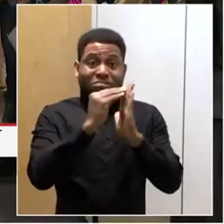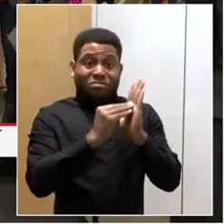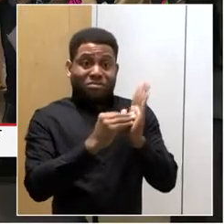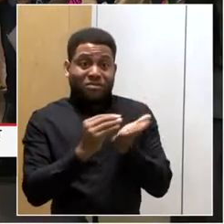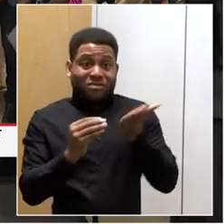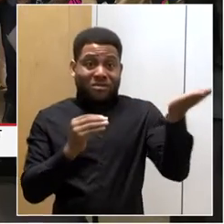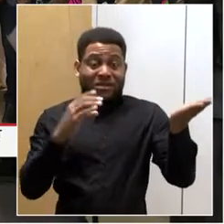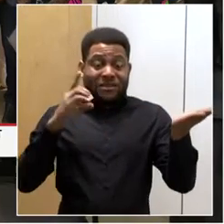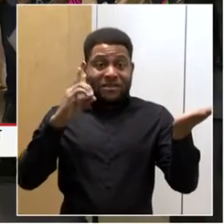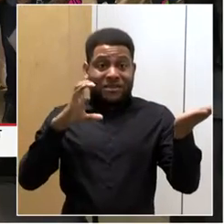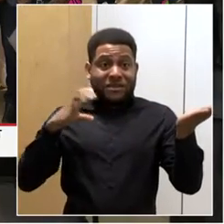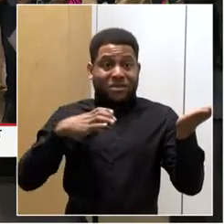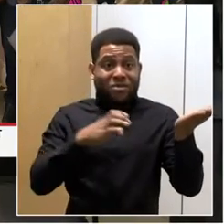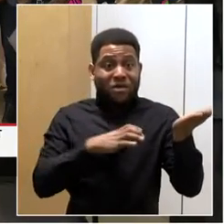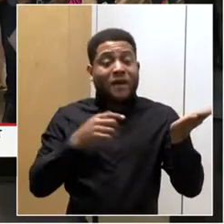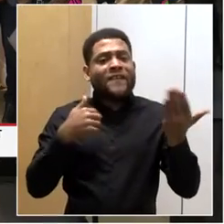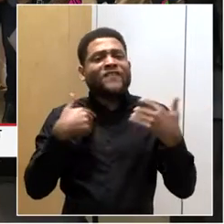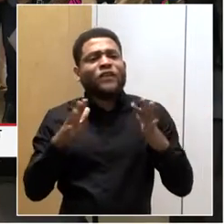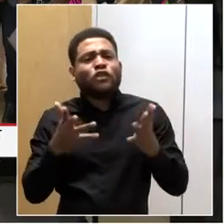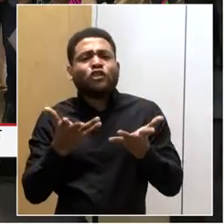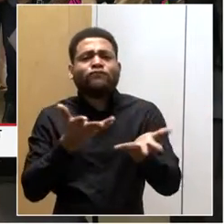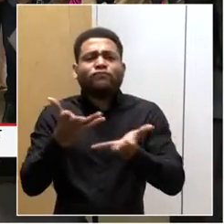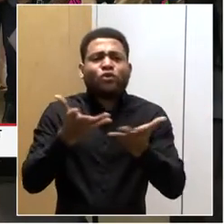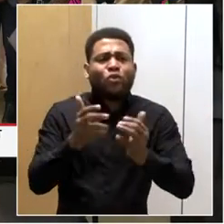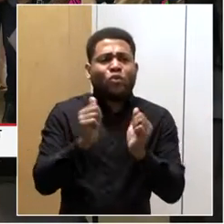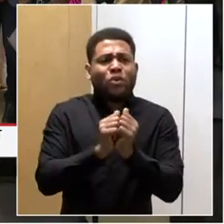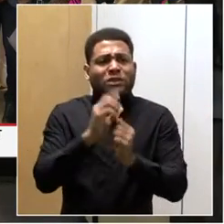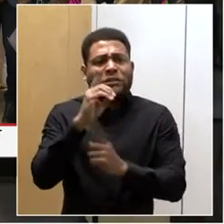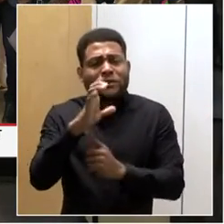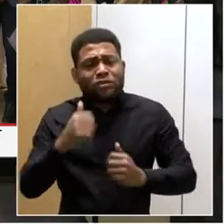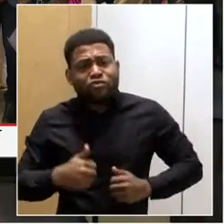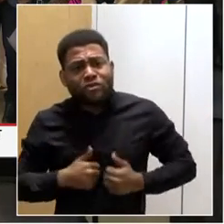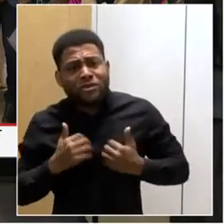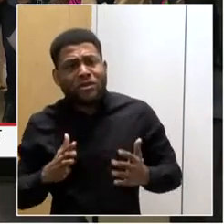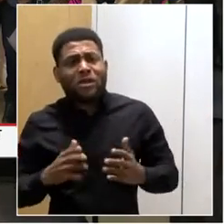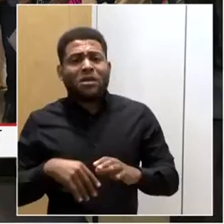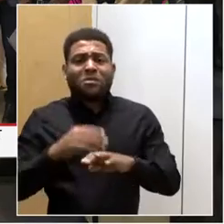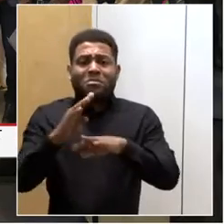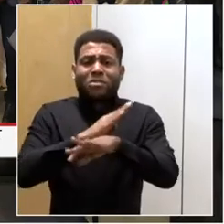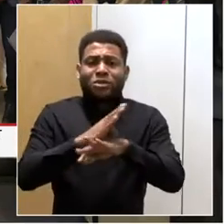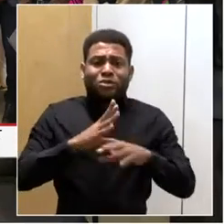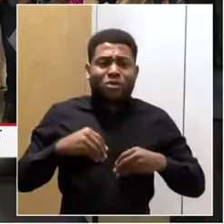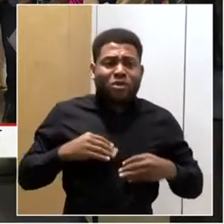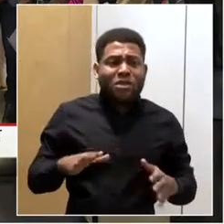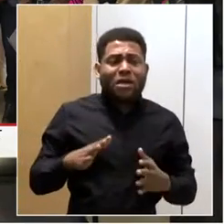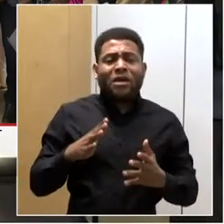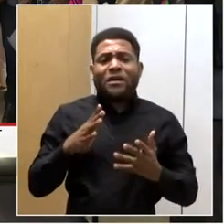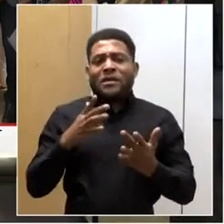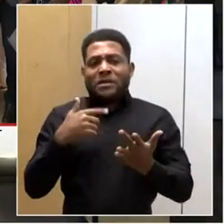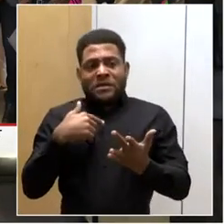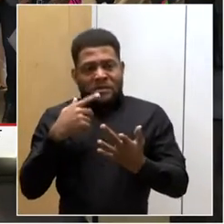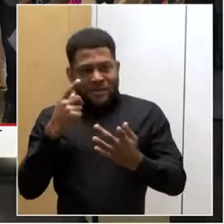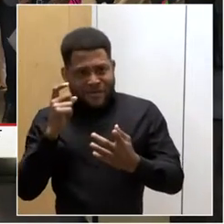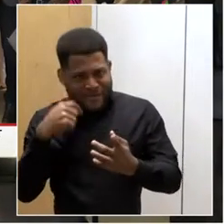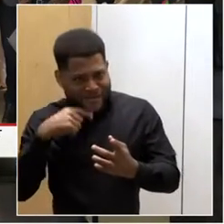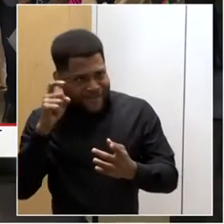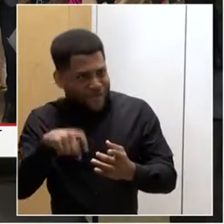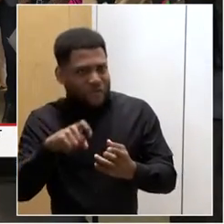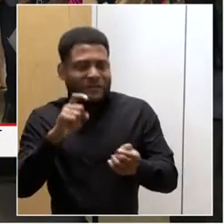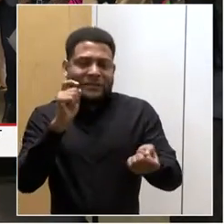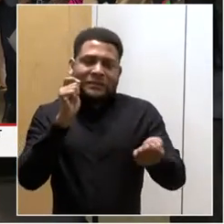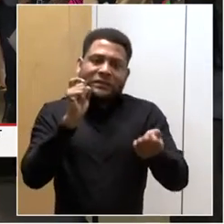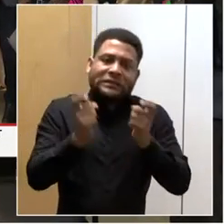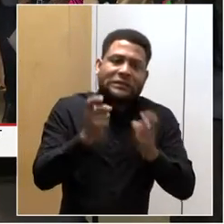people of the District of Columbia, the business community of the District of Columbia, and say, we have to adjust revenues. We need to ask for more of